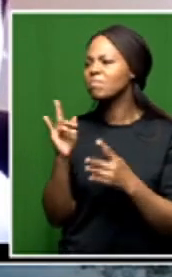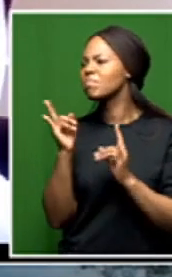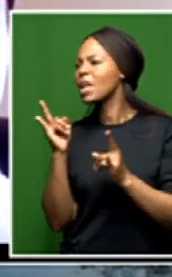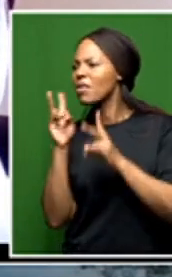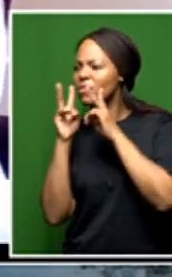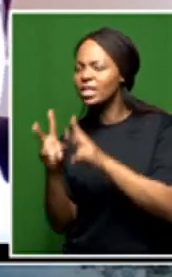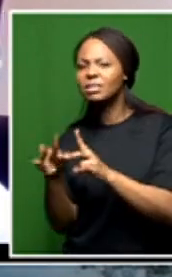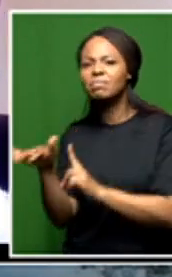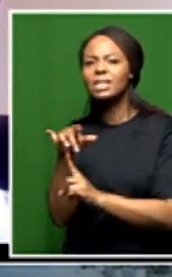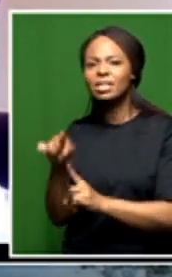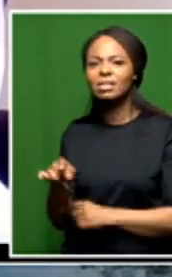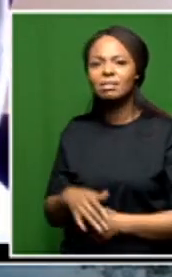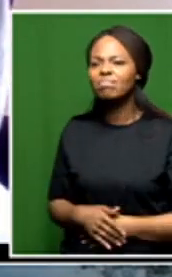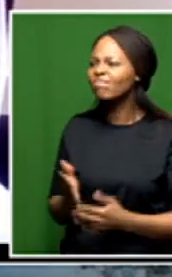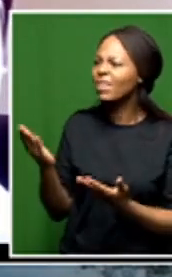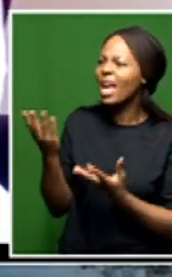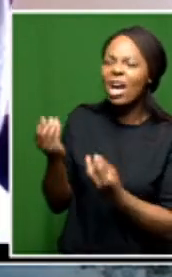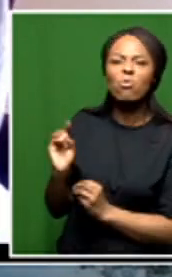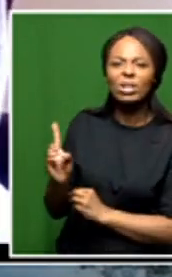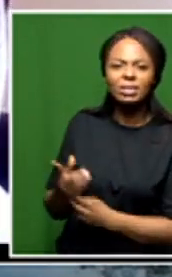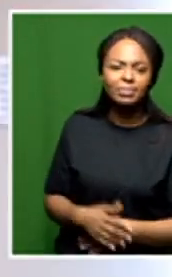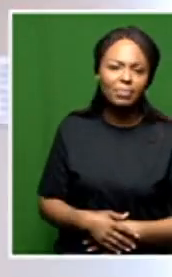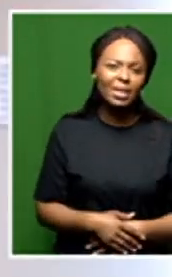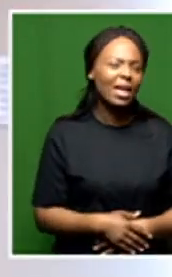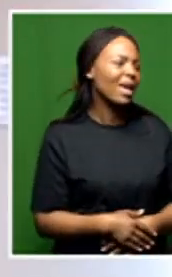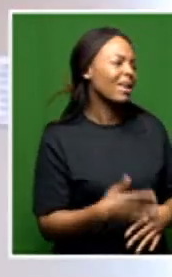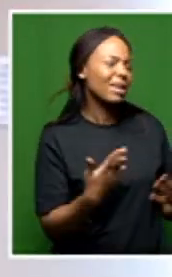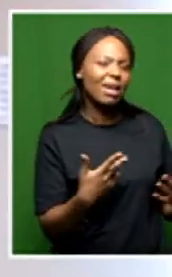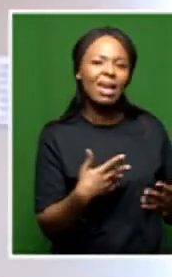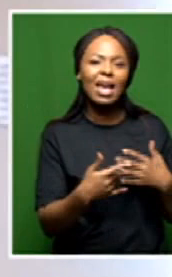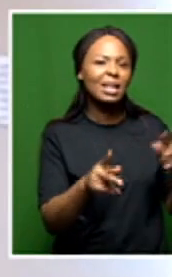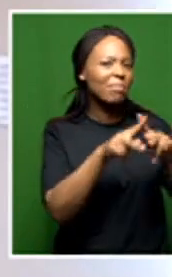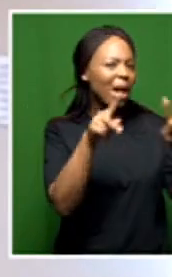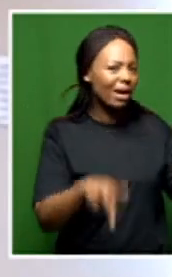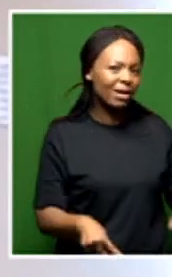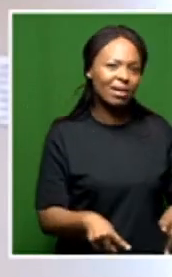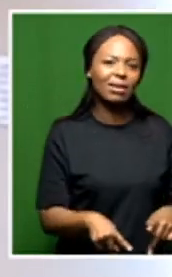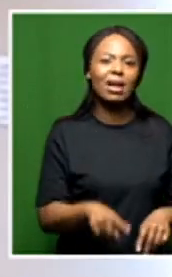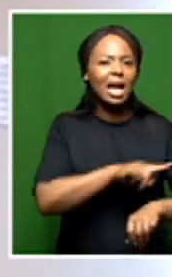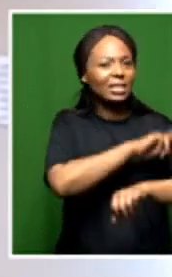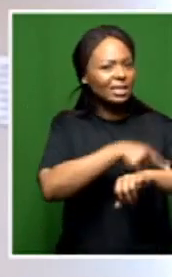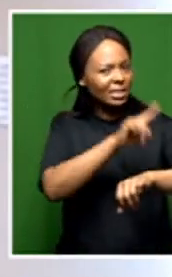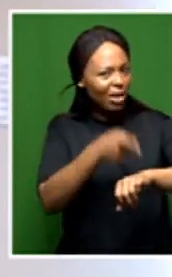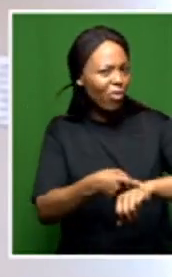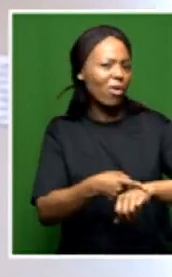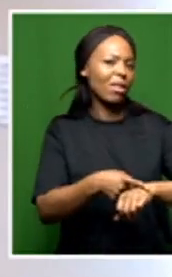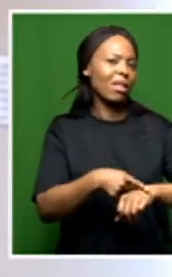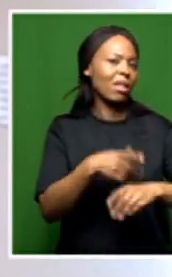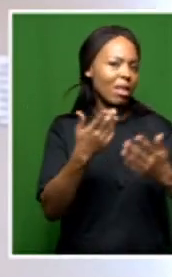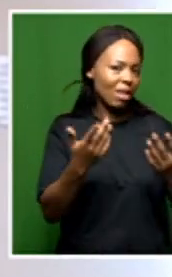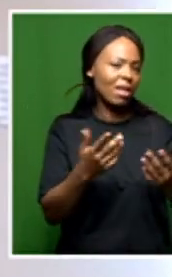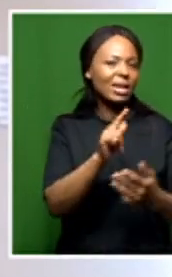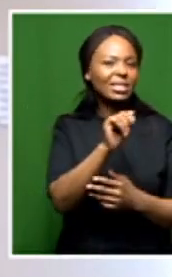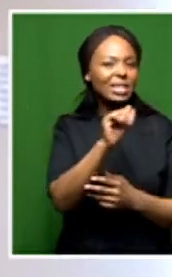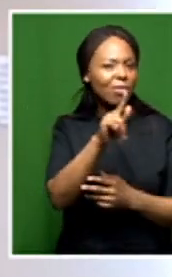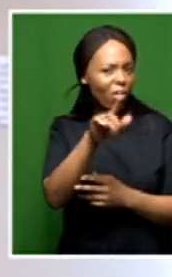So each and every of our park is unique. I mean, if you go to Table Mountain, you just be amazed with the